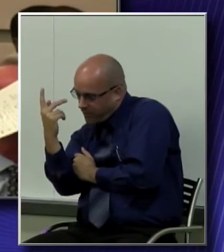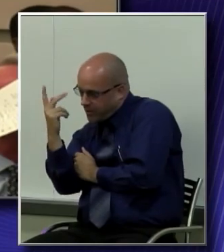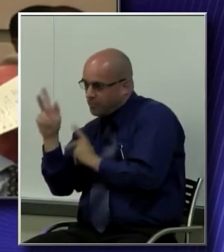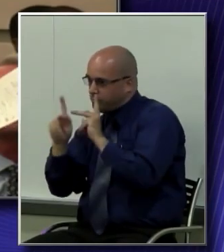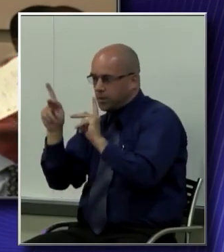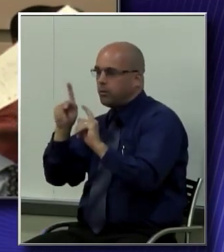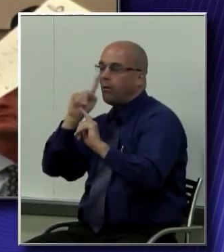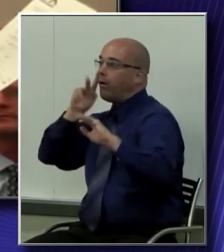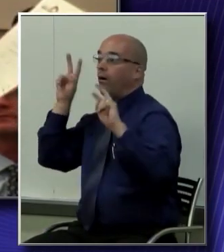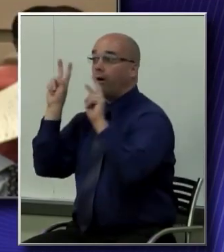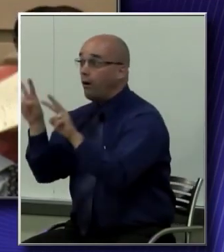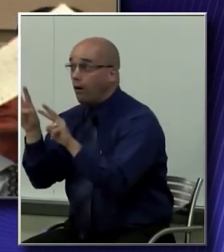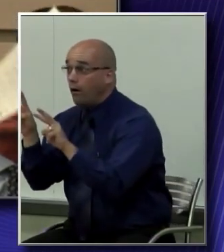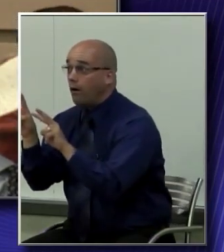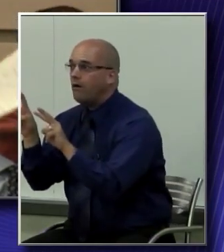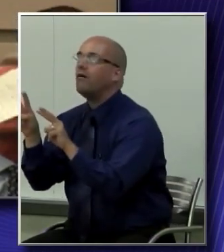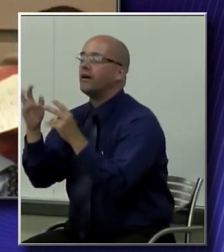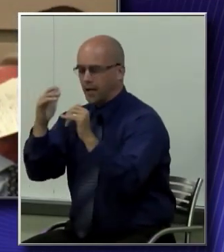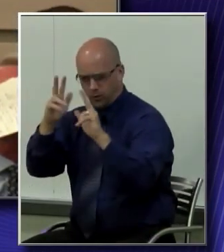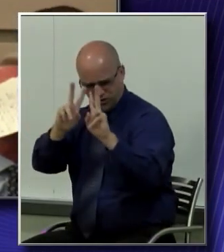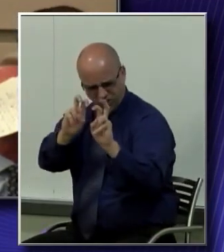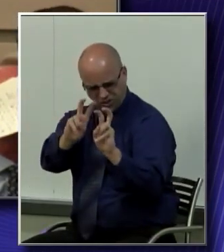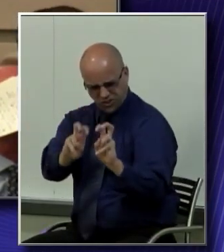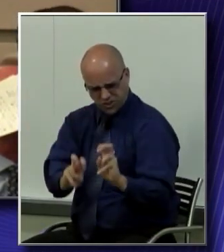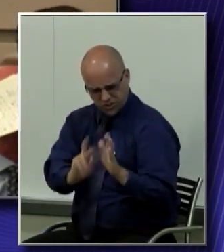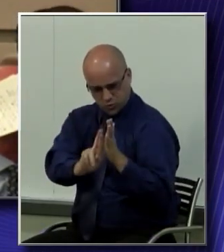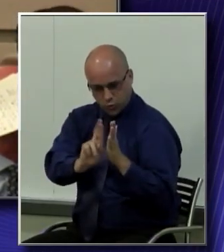pursuit became intensely relevant.